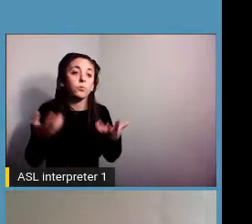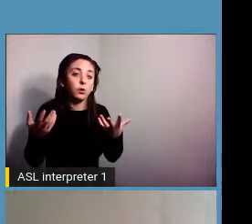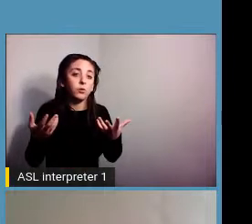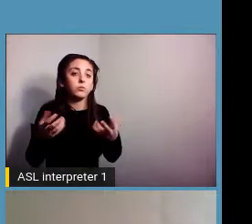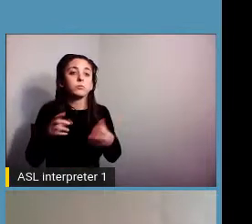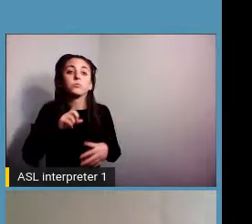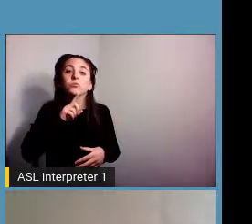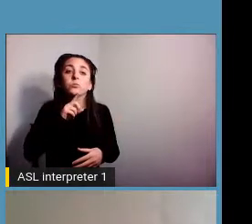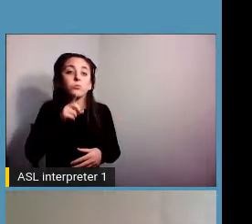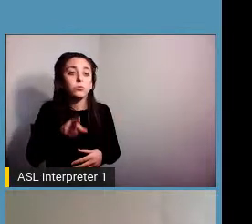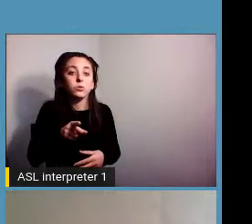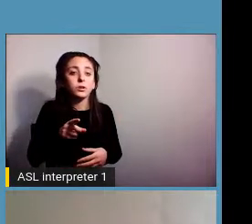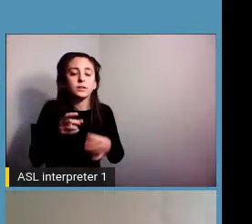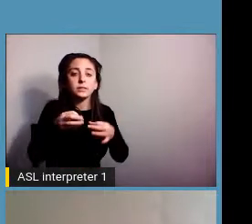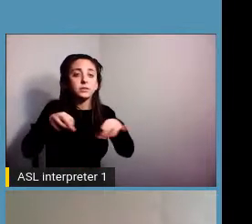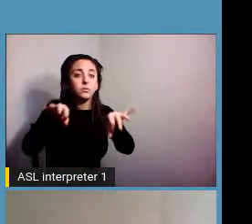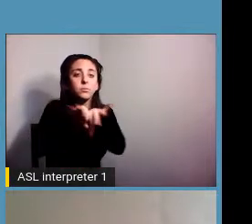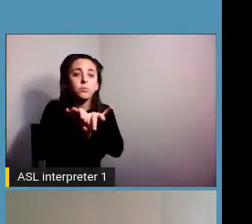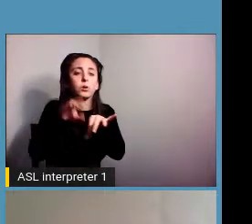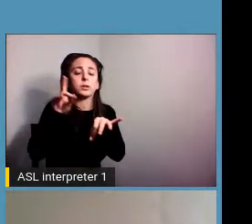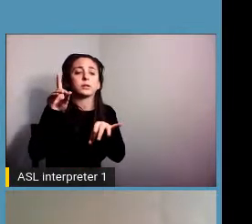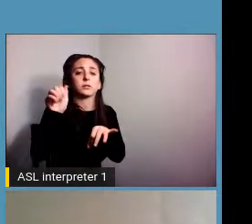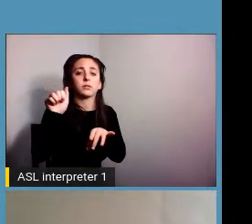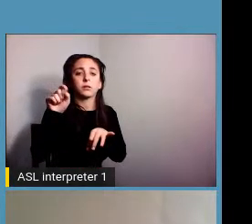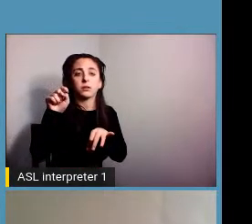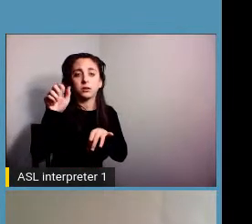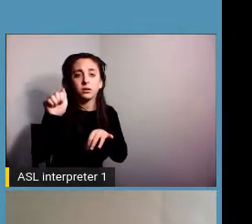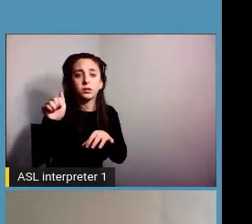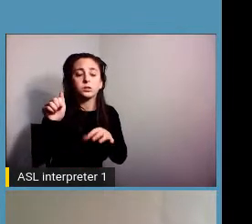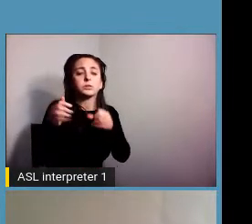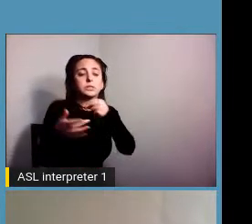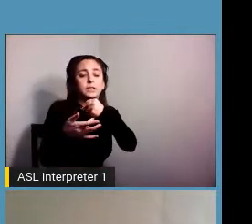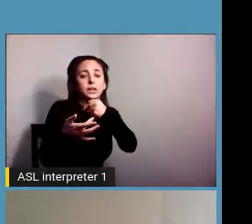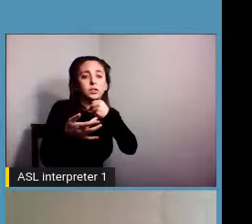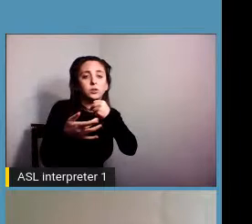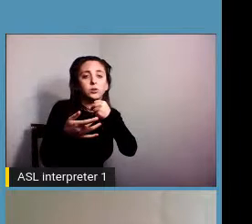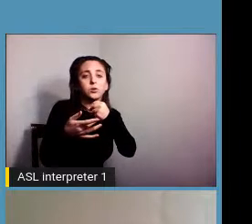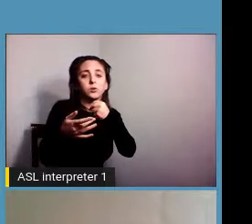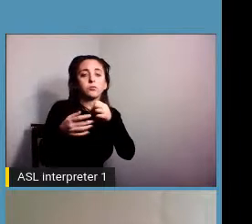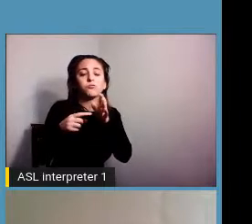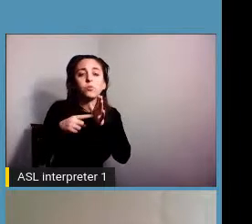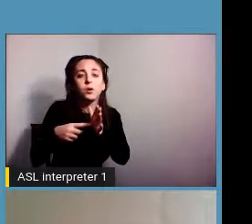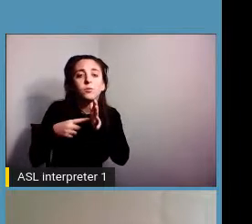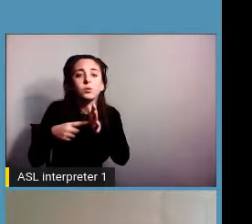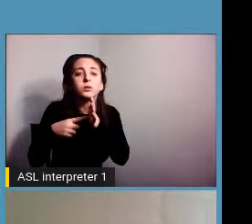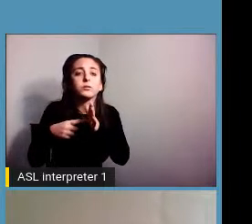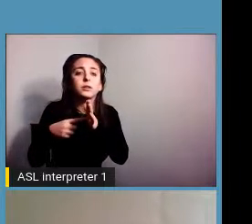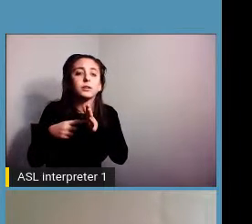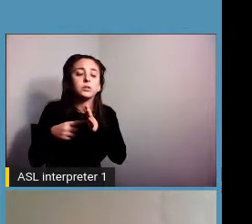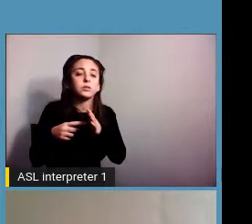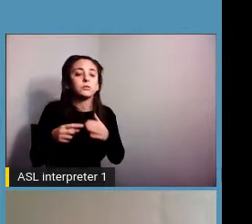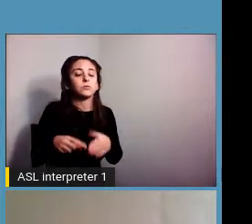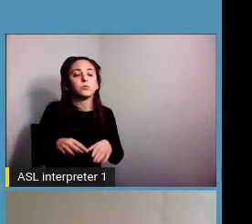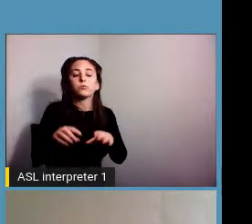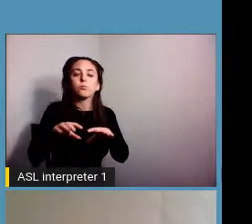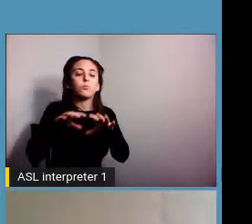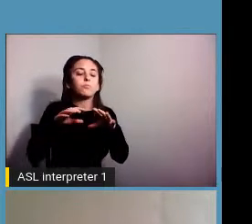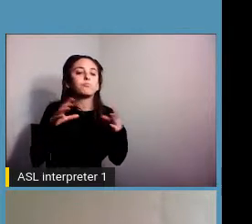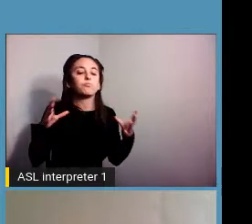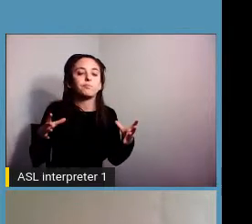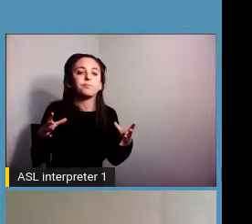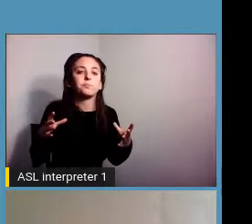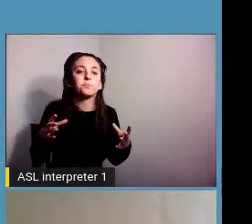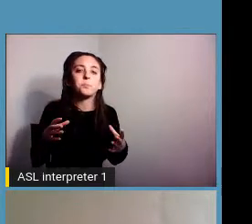how we collect and manage data about digital representations through their whole life cycle.